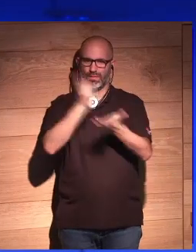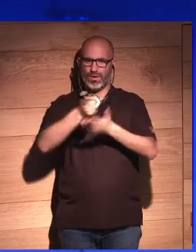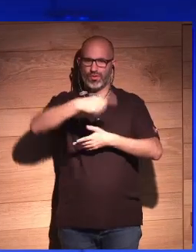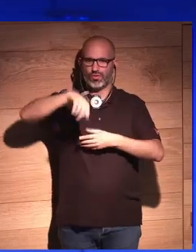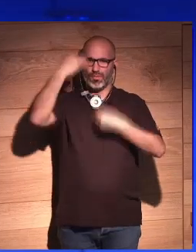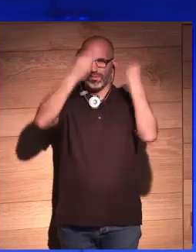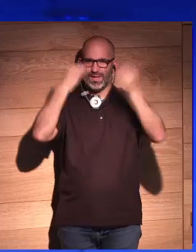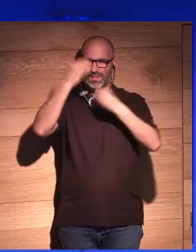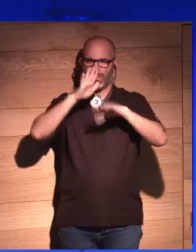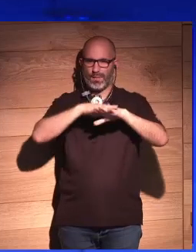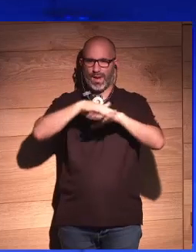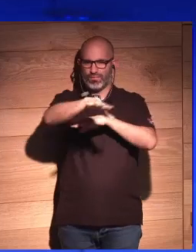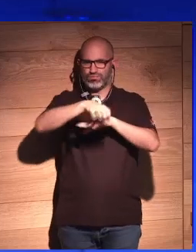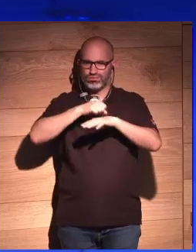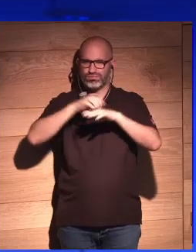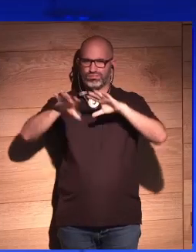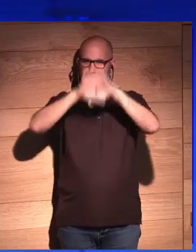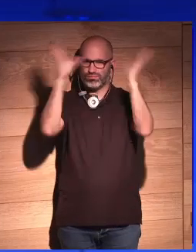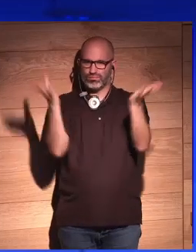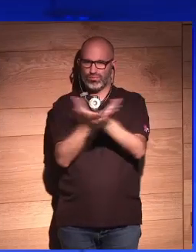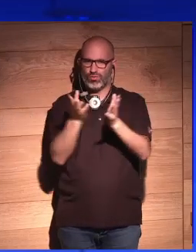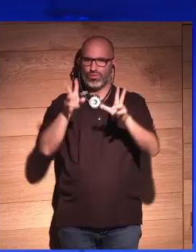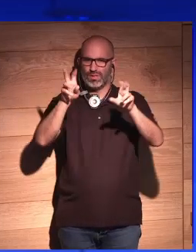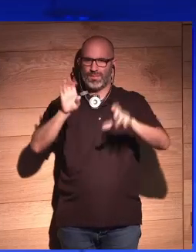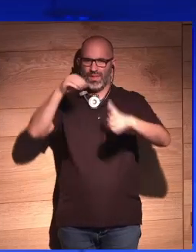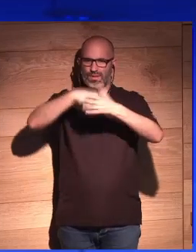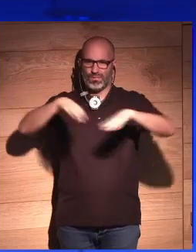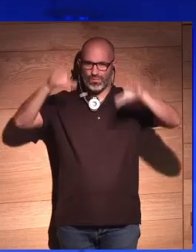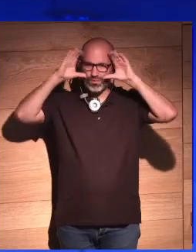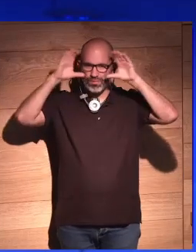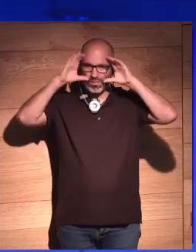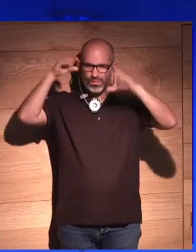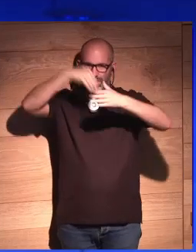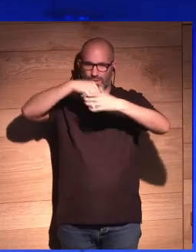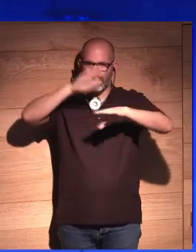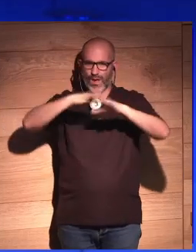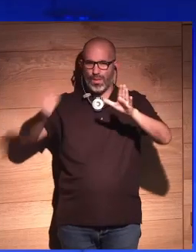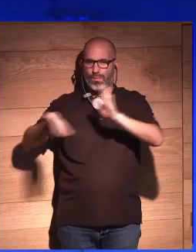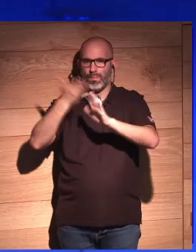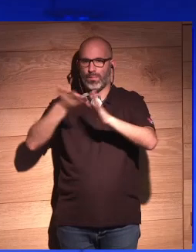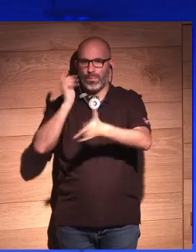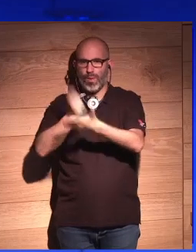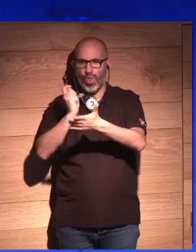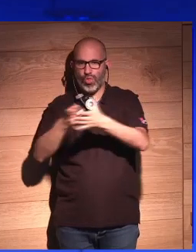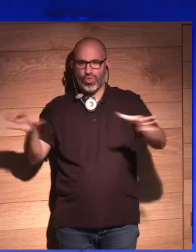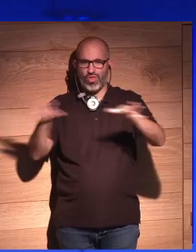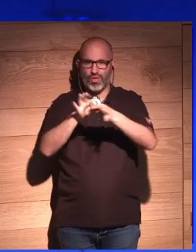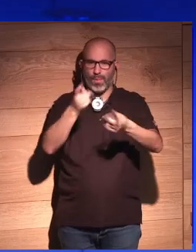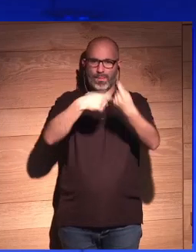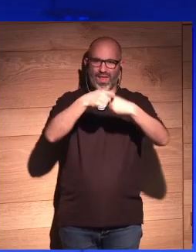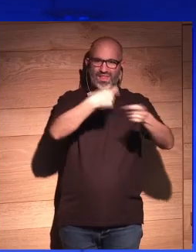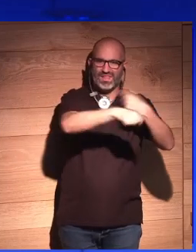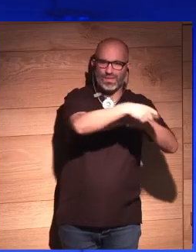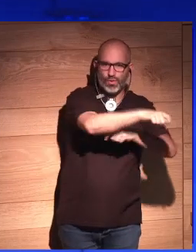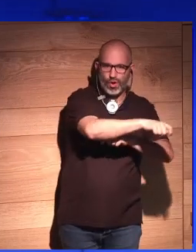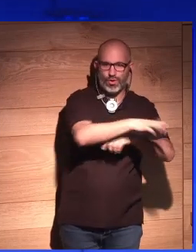how we think about it in film. This had more to do with production as well as outlets. But it was a very important thing that